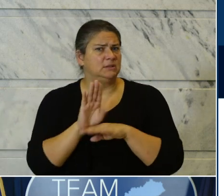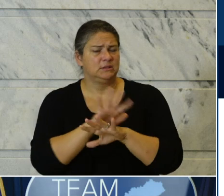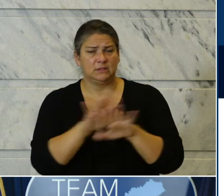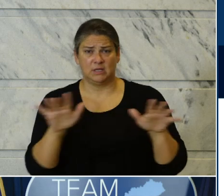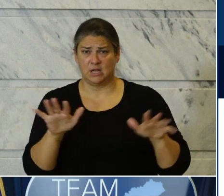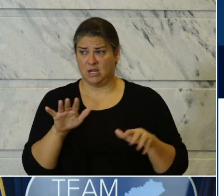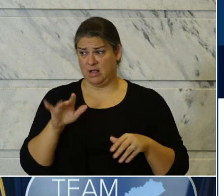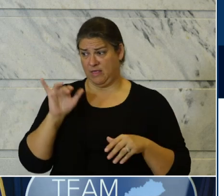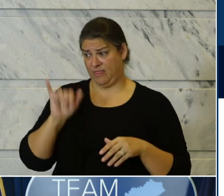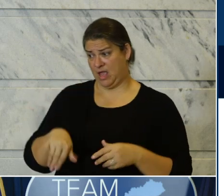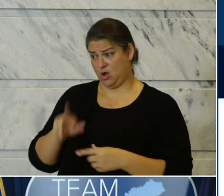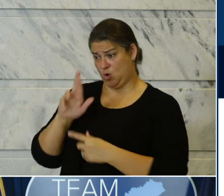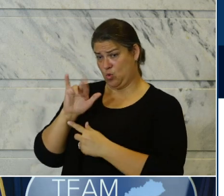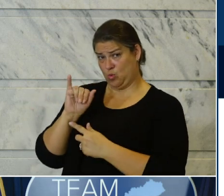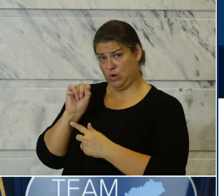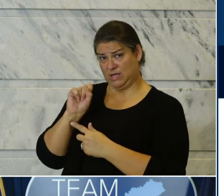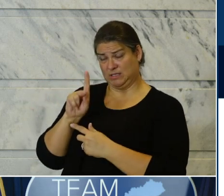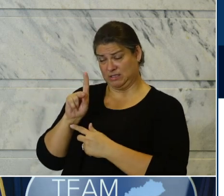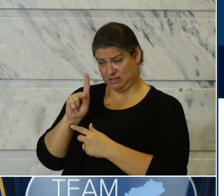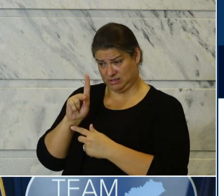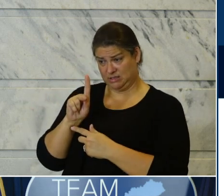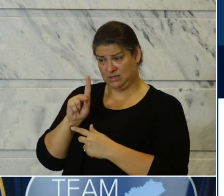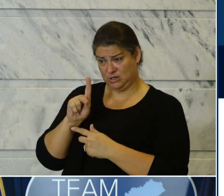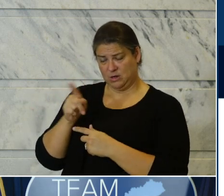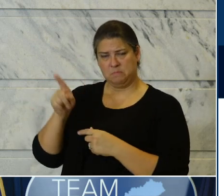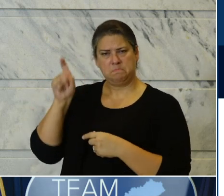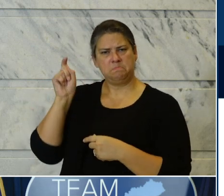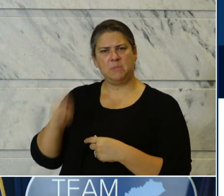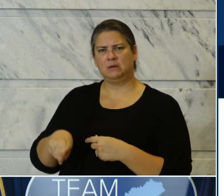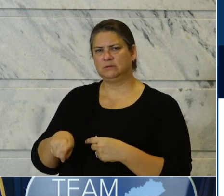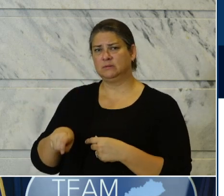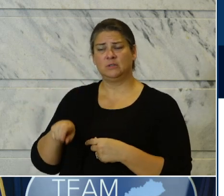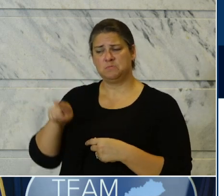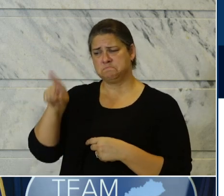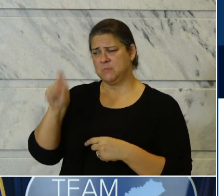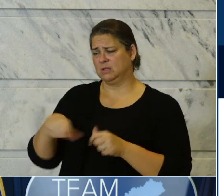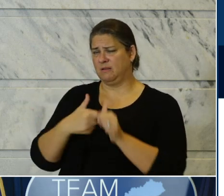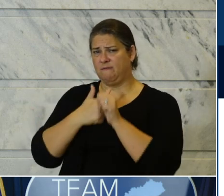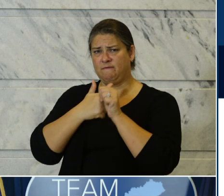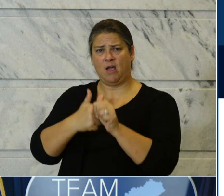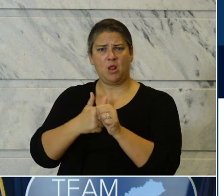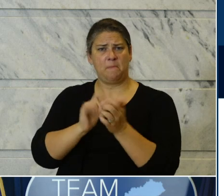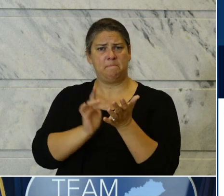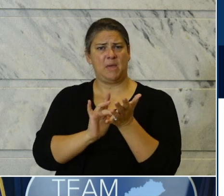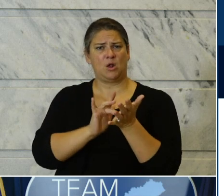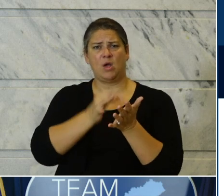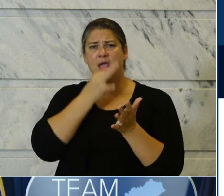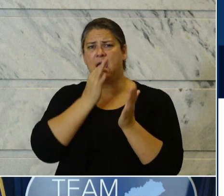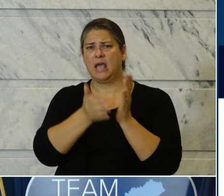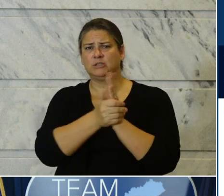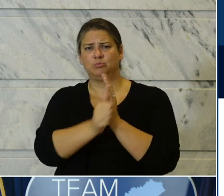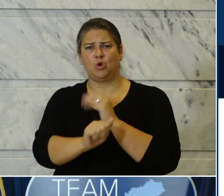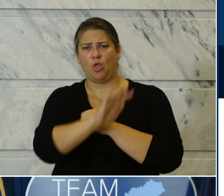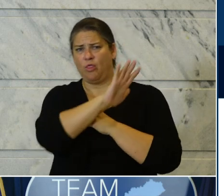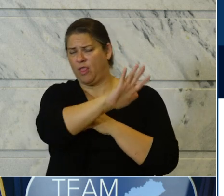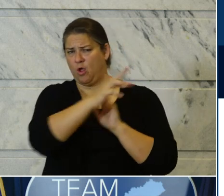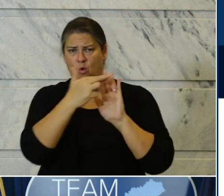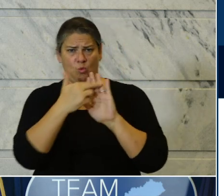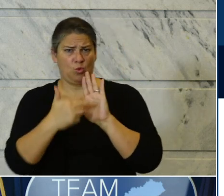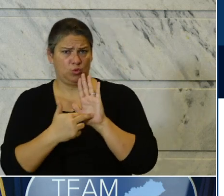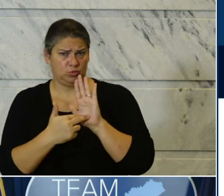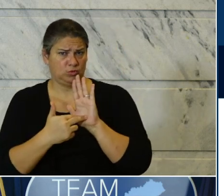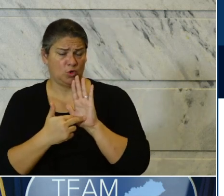as the expansion continues will require following medical experts' guidance, including